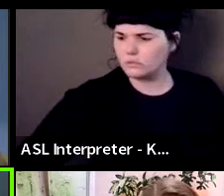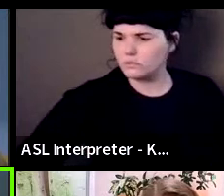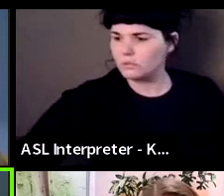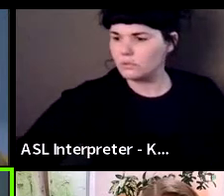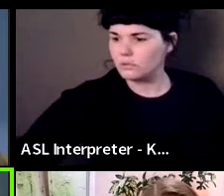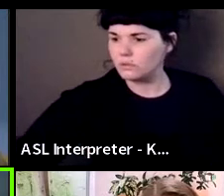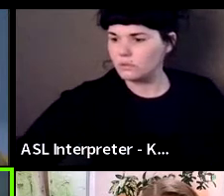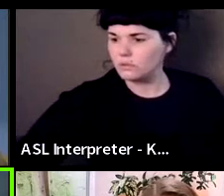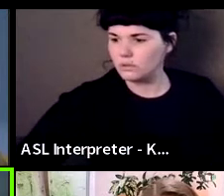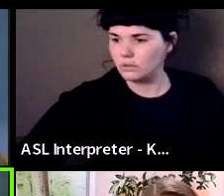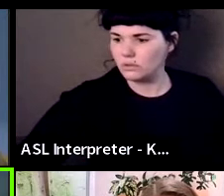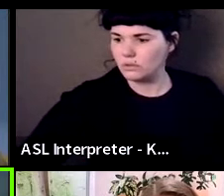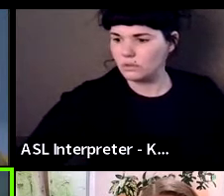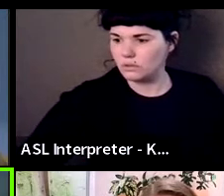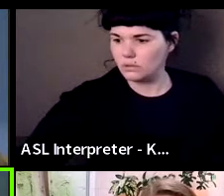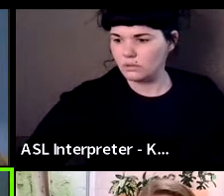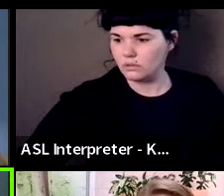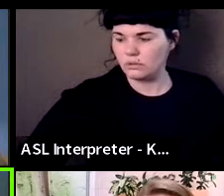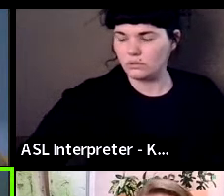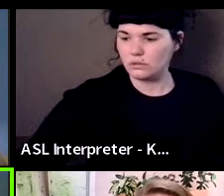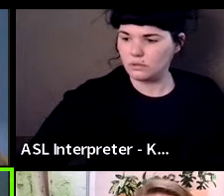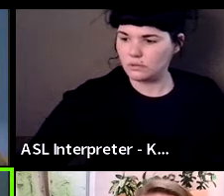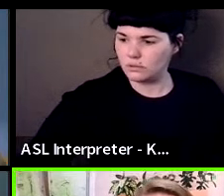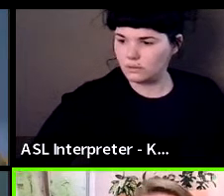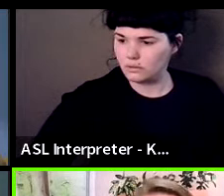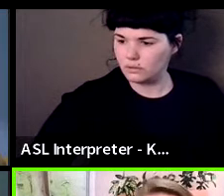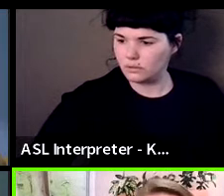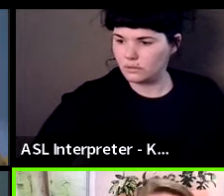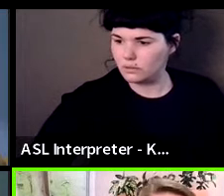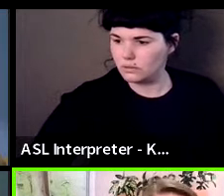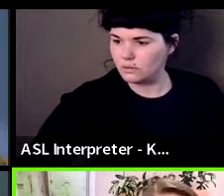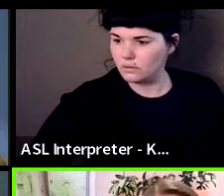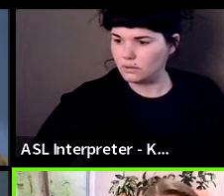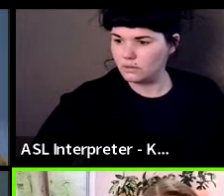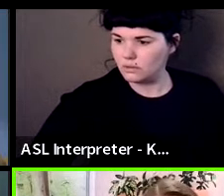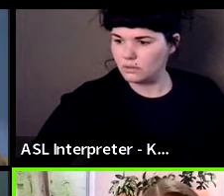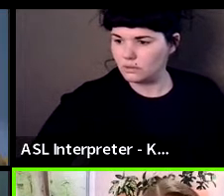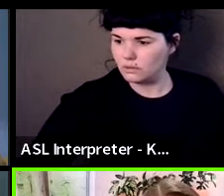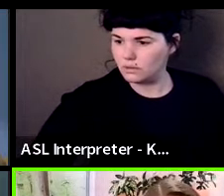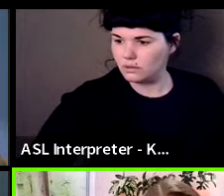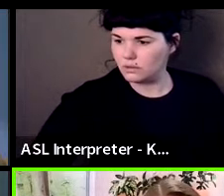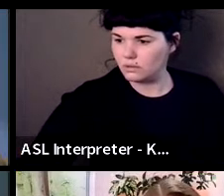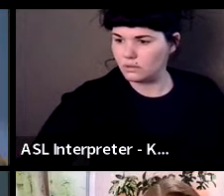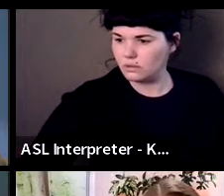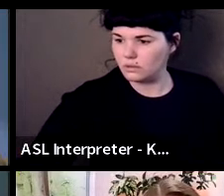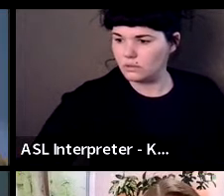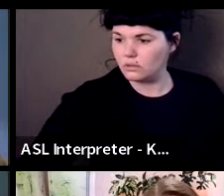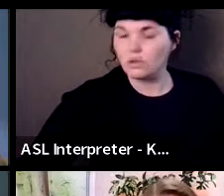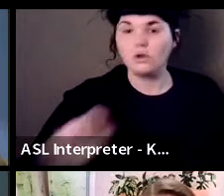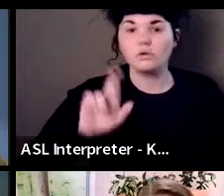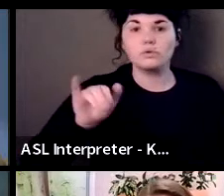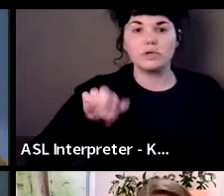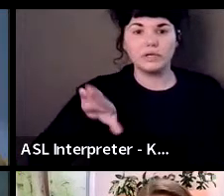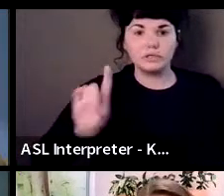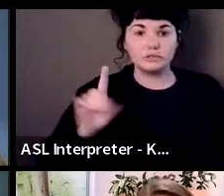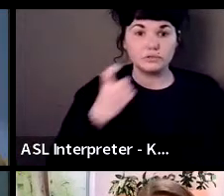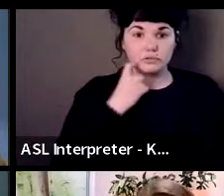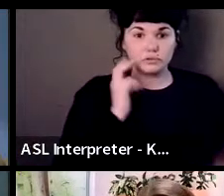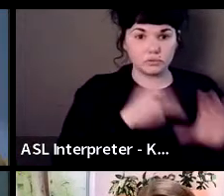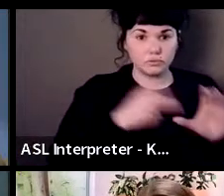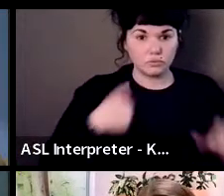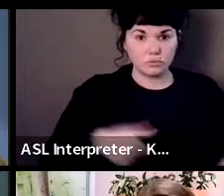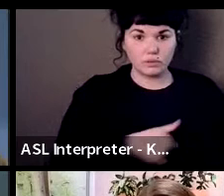Hold on, I got some sirens going by. Give me 1 second. Richard just joined too, by the way. Commissioner Weiss, for the record,